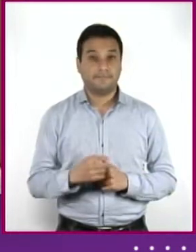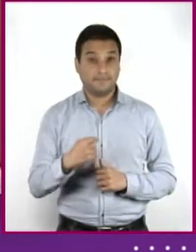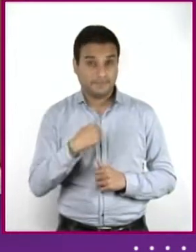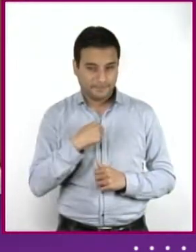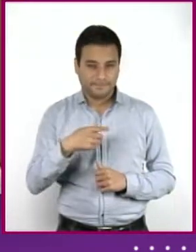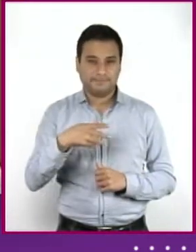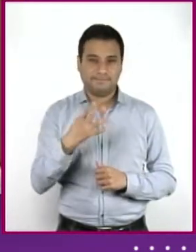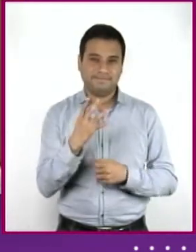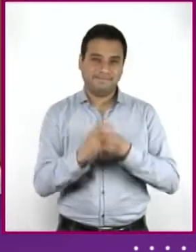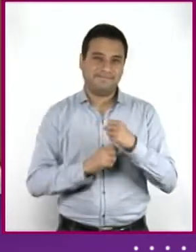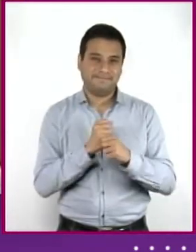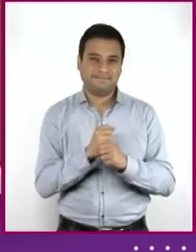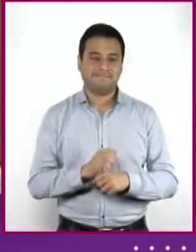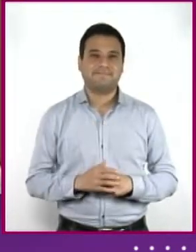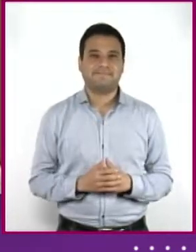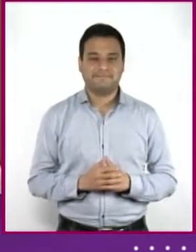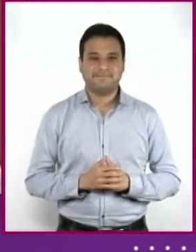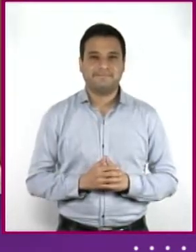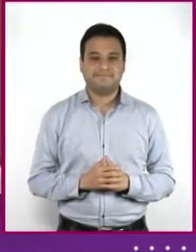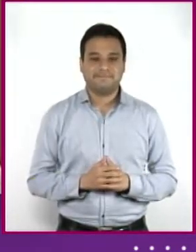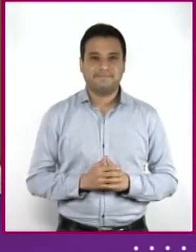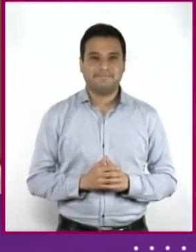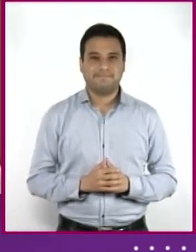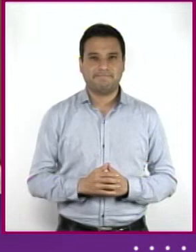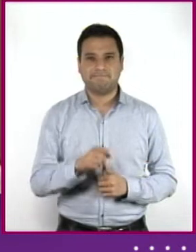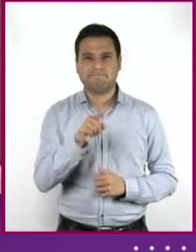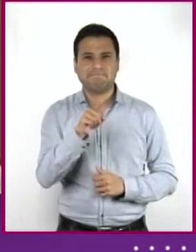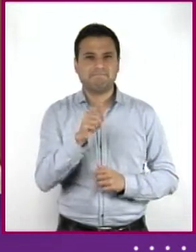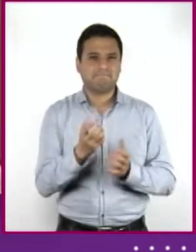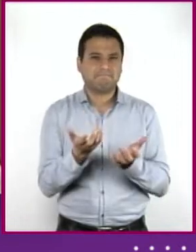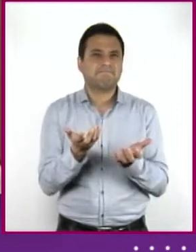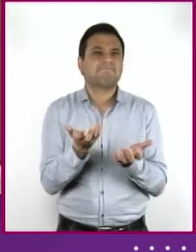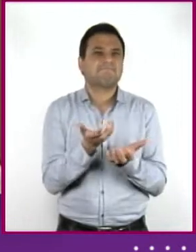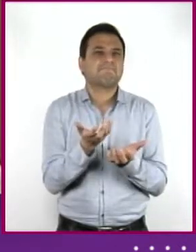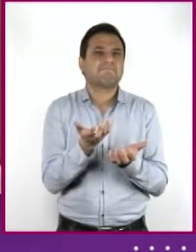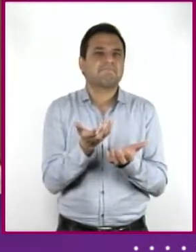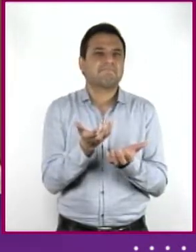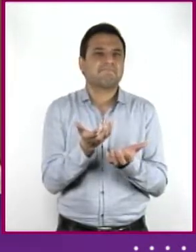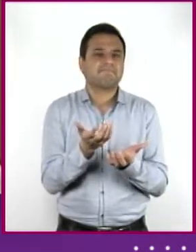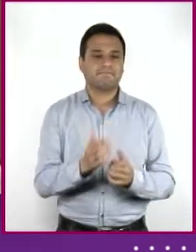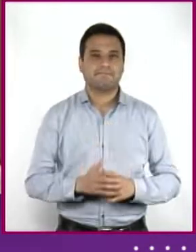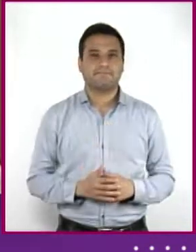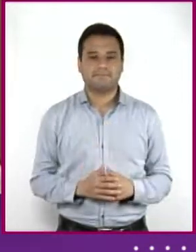I'm 14 years old. What do you do?